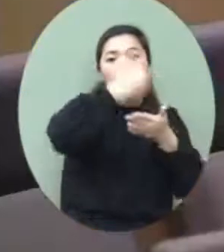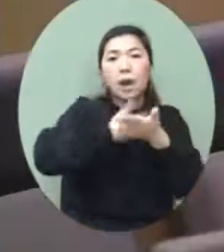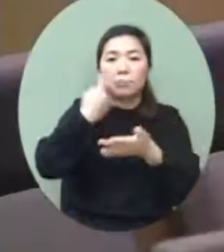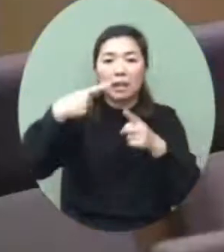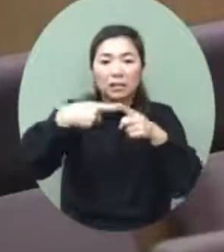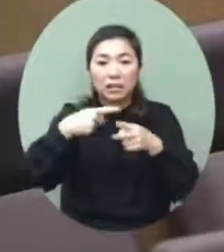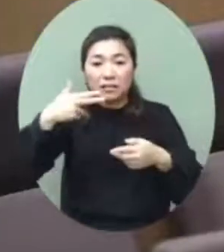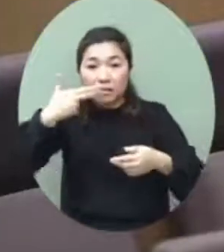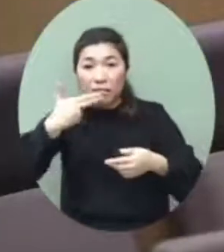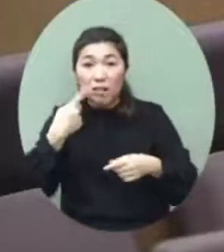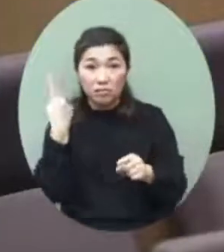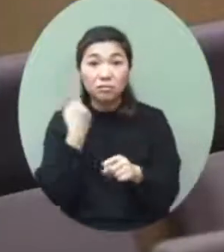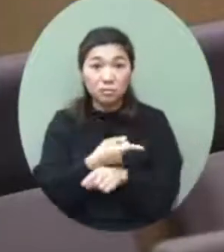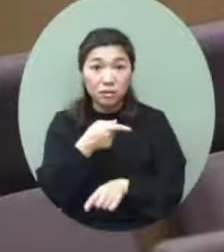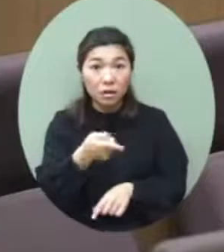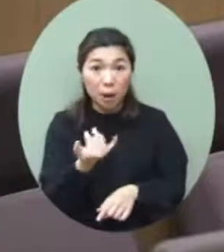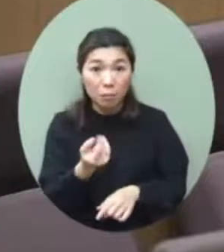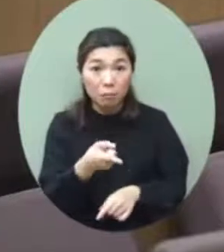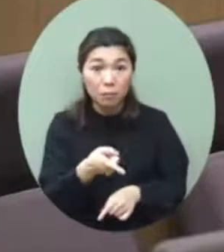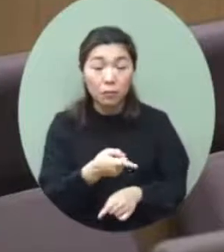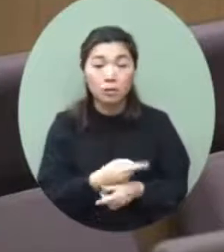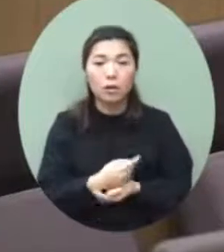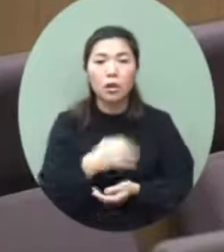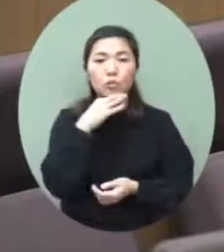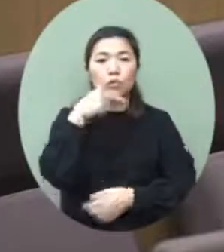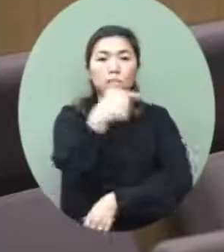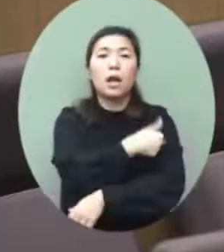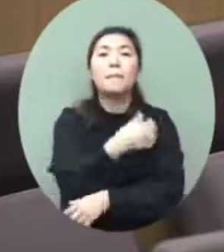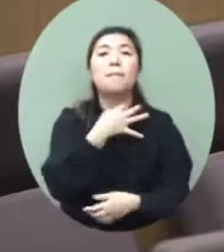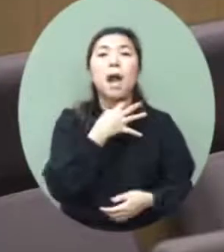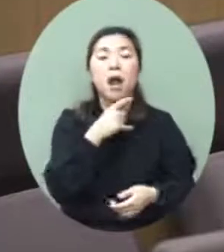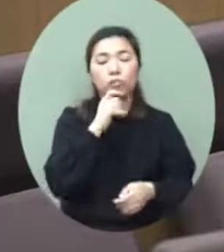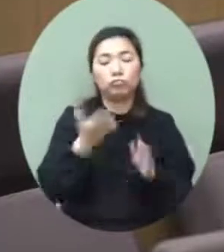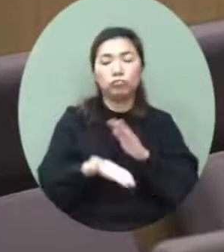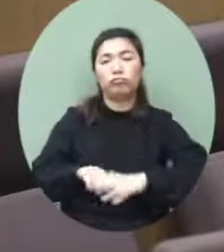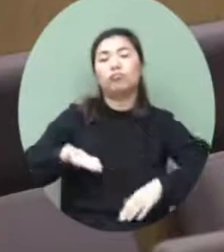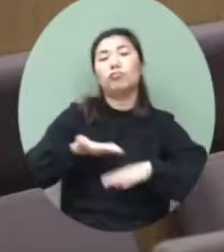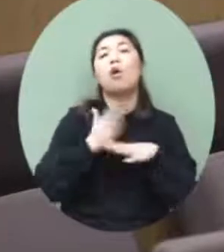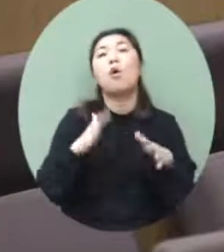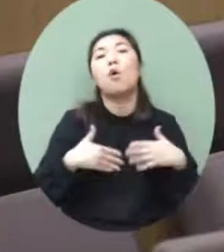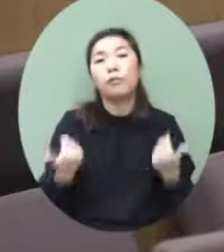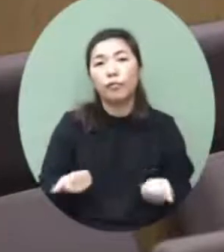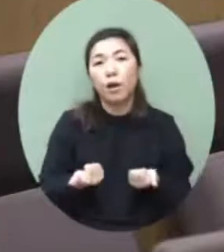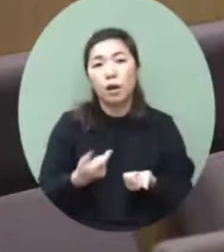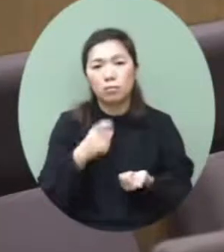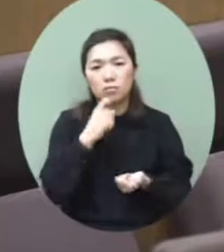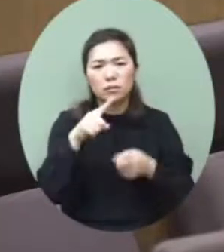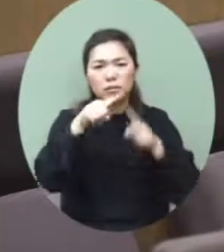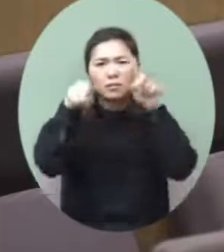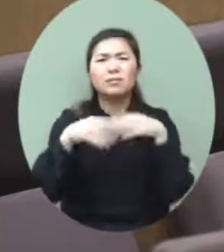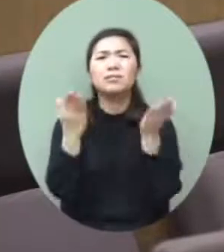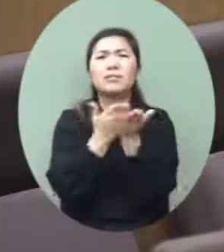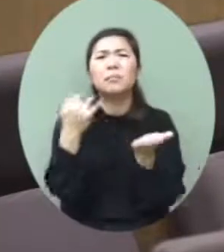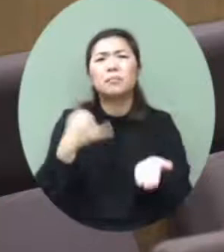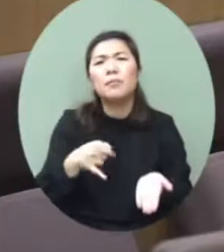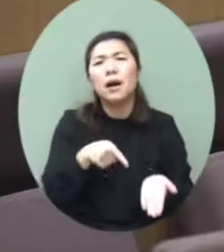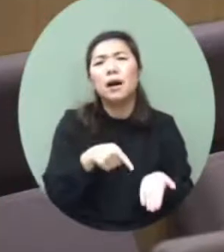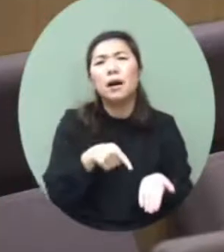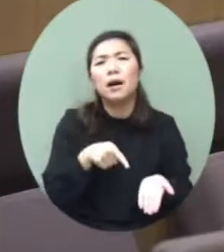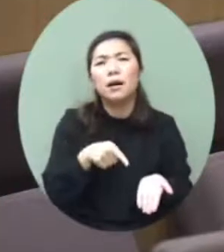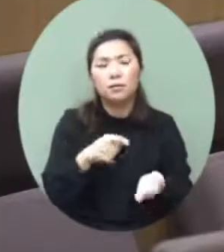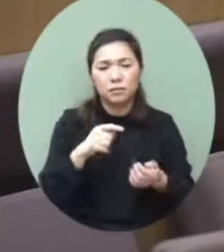that the dining in service will be restricted to one patron per table. For those who